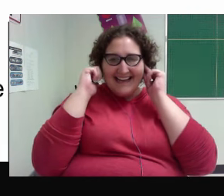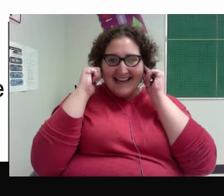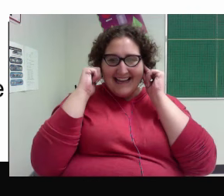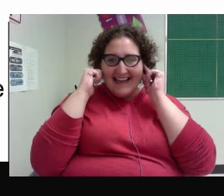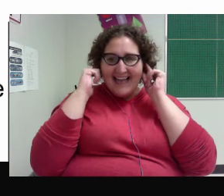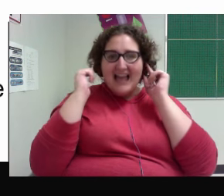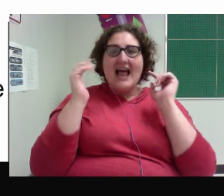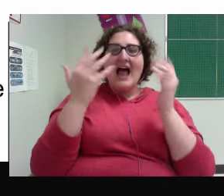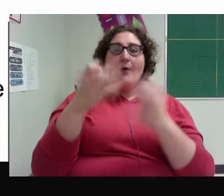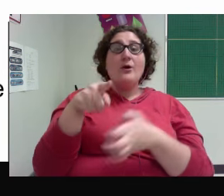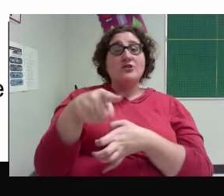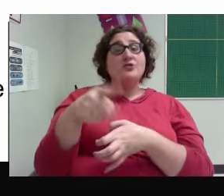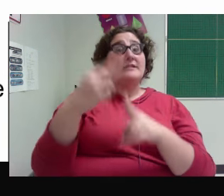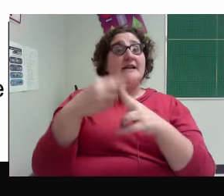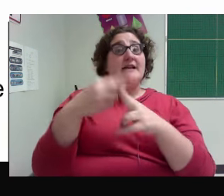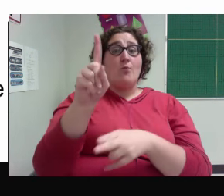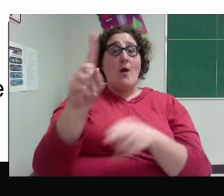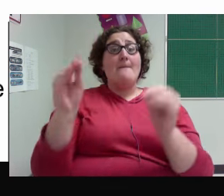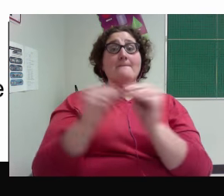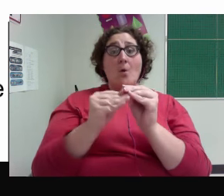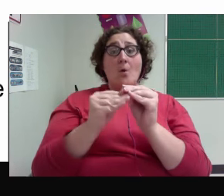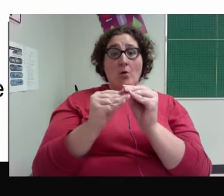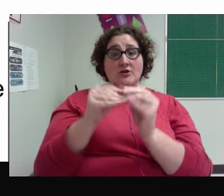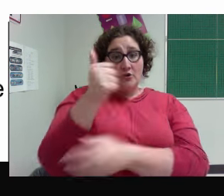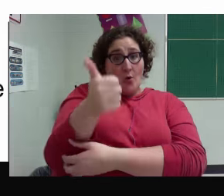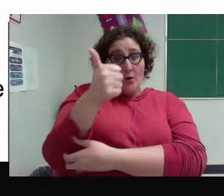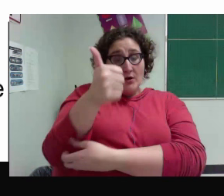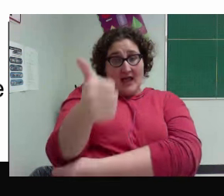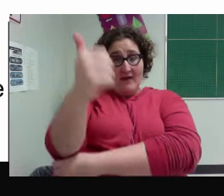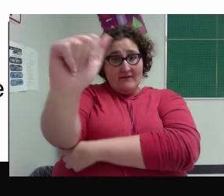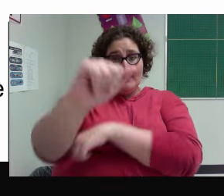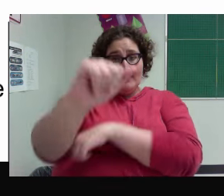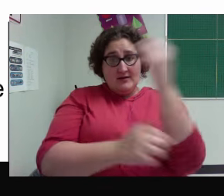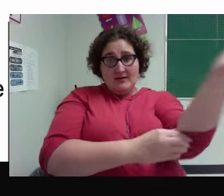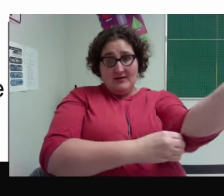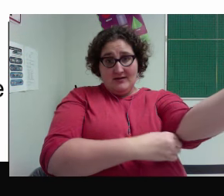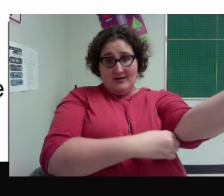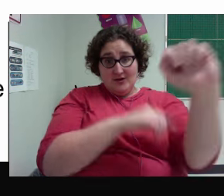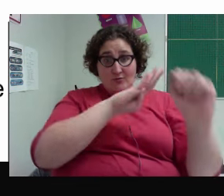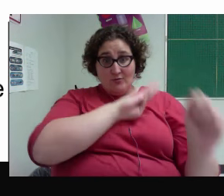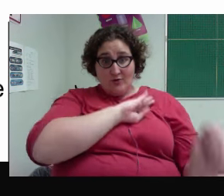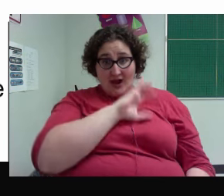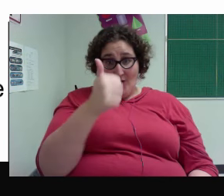I want you to name one more. So you get to name one more.